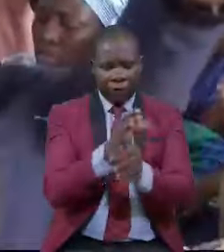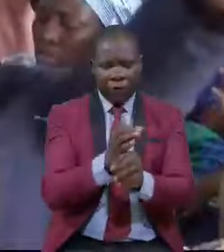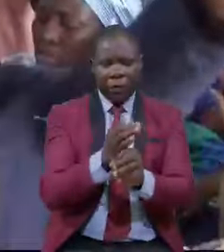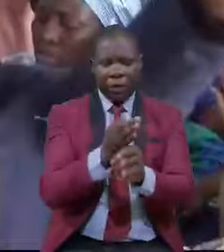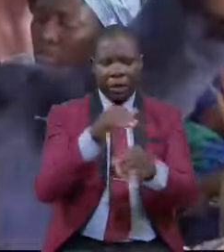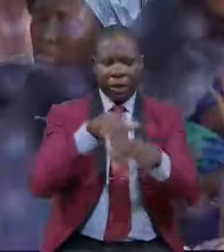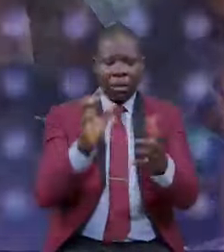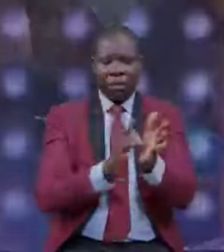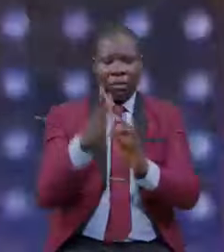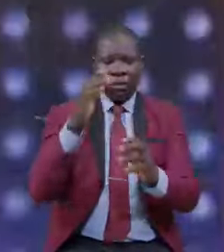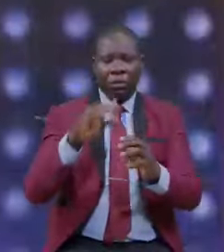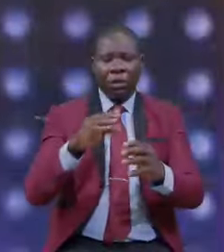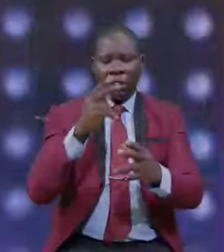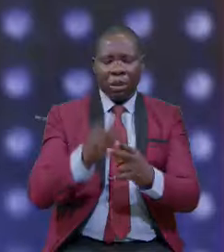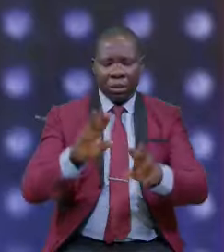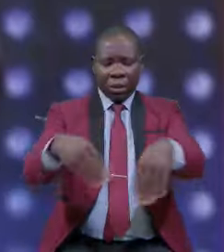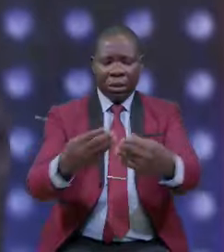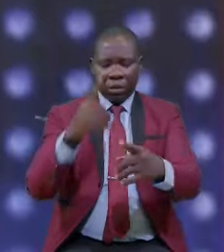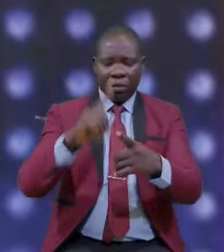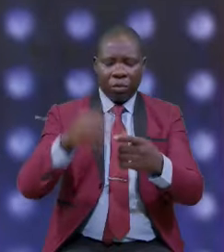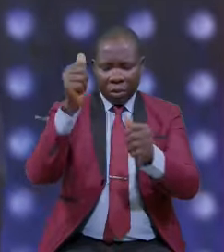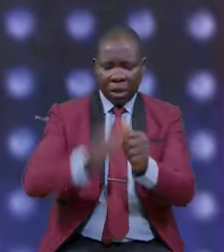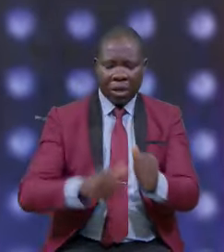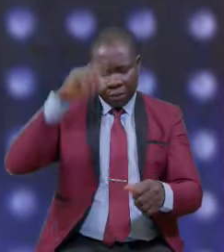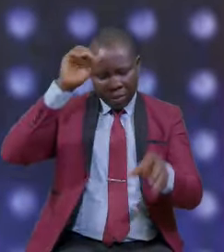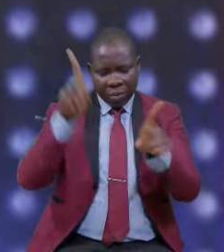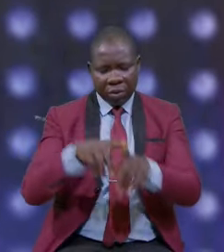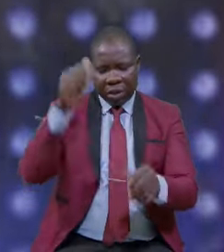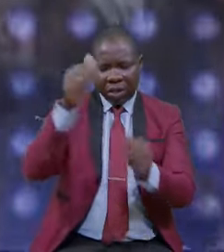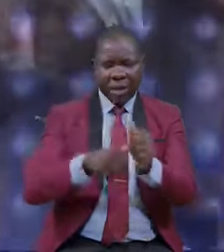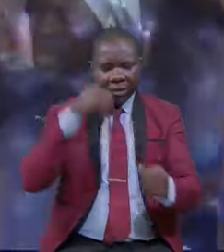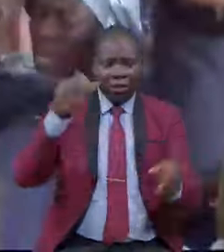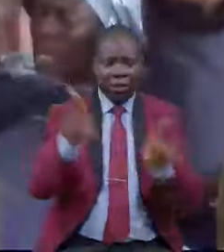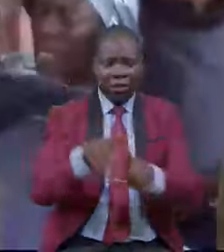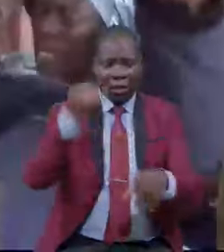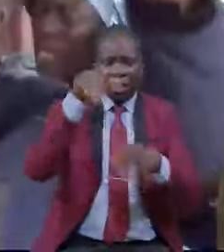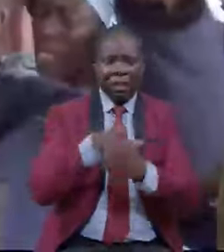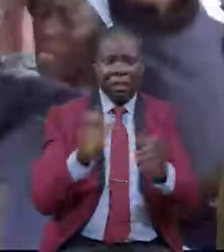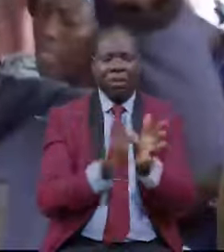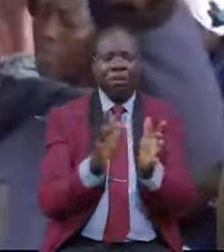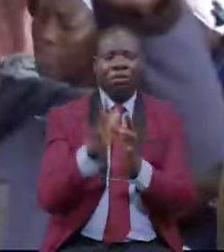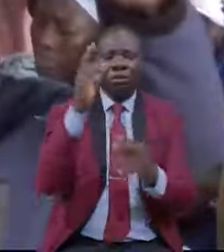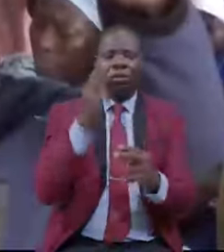every brother, every sister, in Jesus' name.